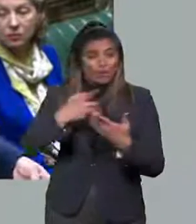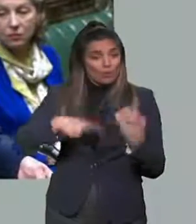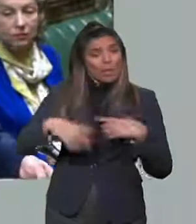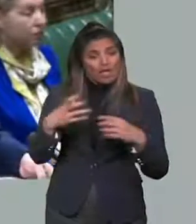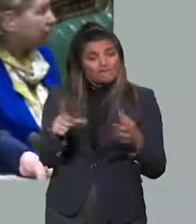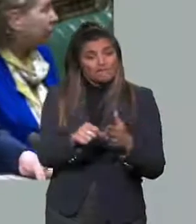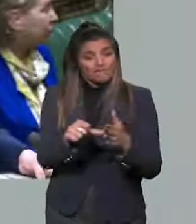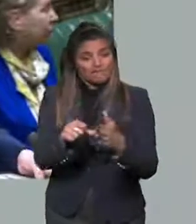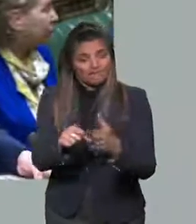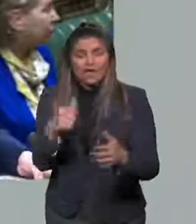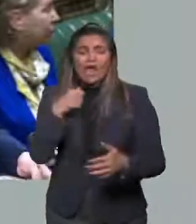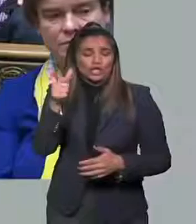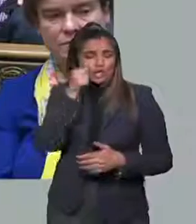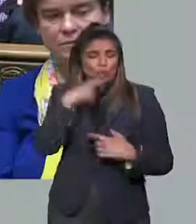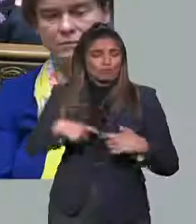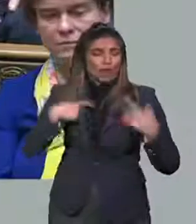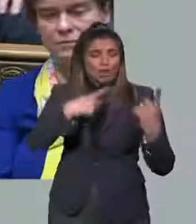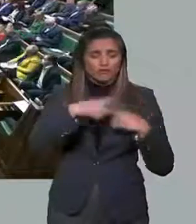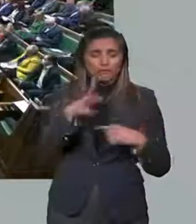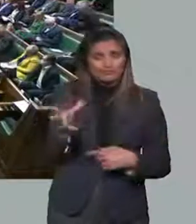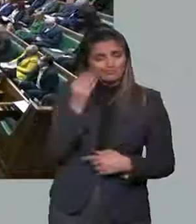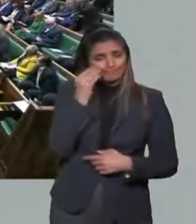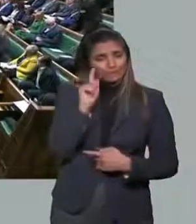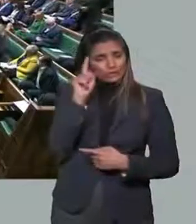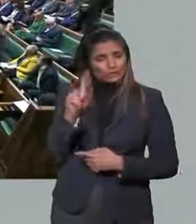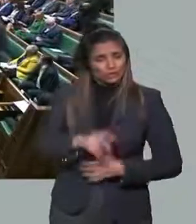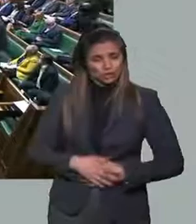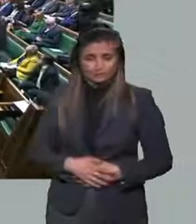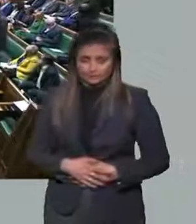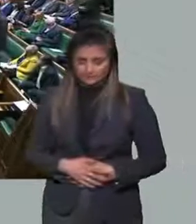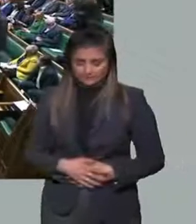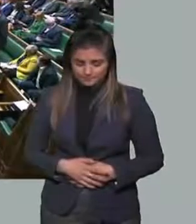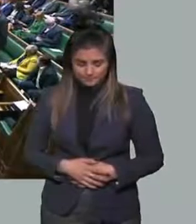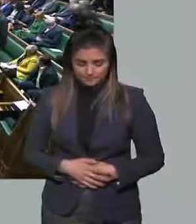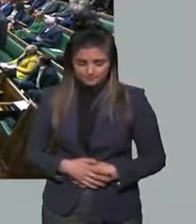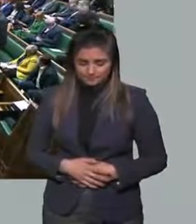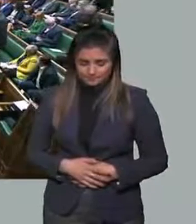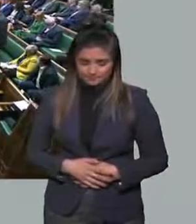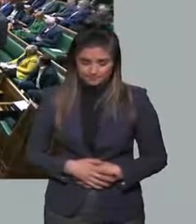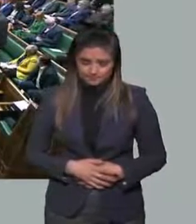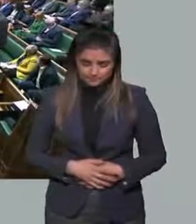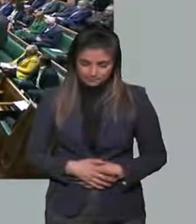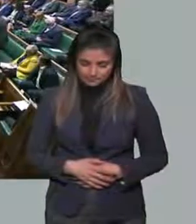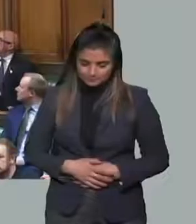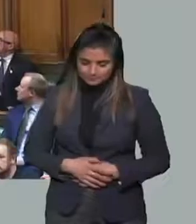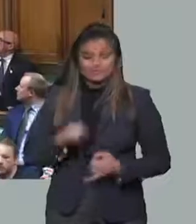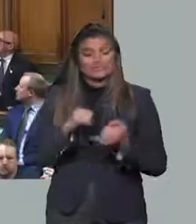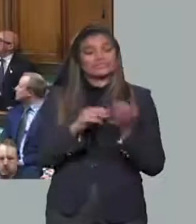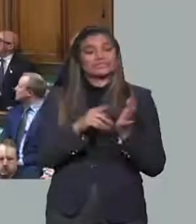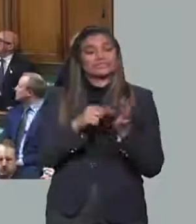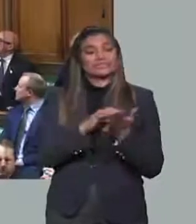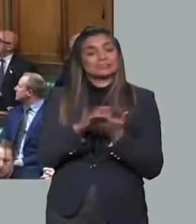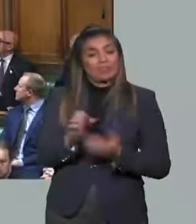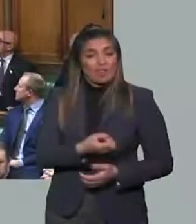Chancellor will have heard his suggestions. Jeff Smith. Thank you, Mr. Speaker. The Prime Minister is visiting Saudi Arabia, and